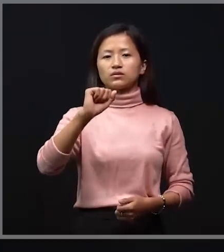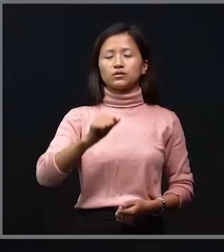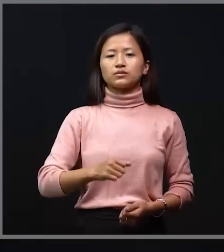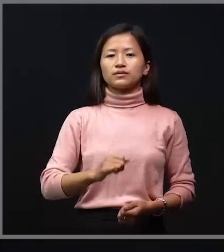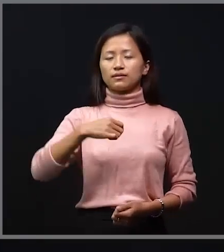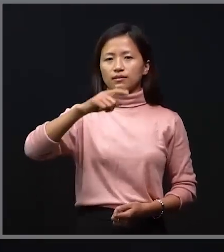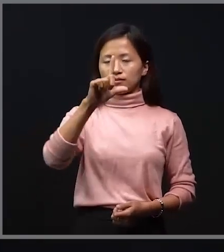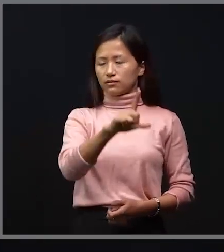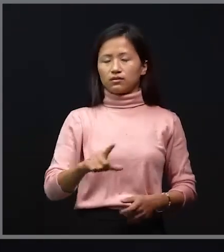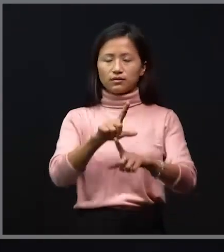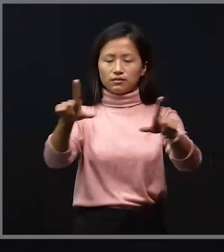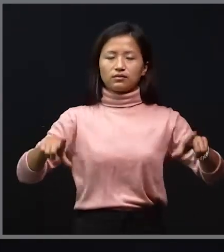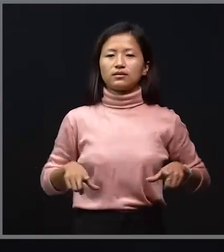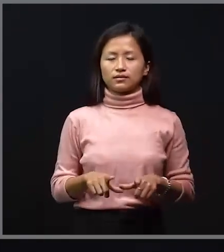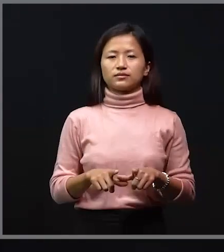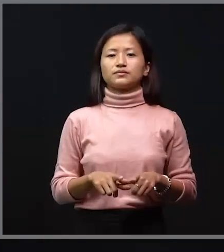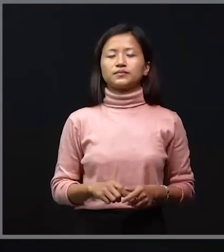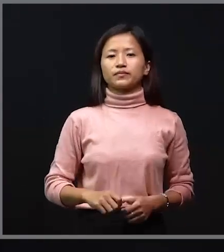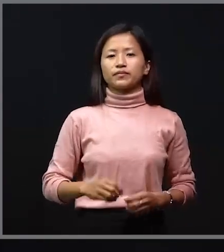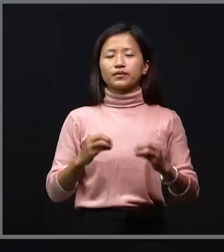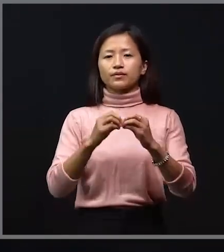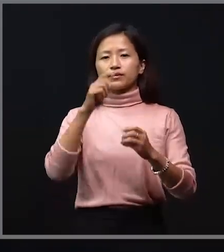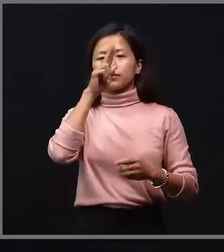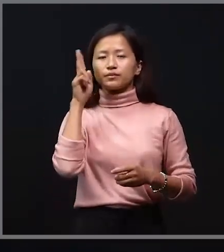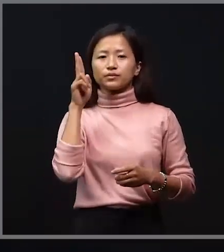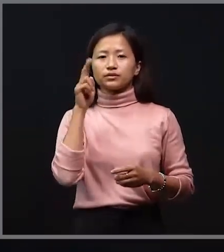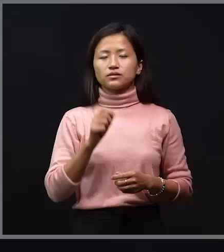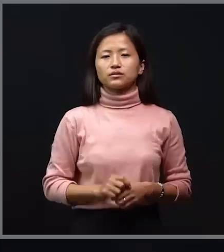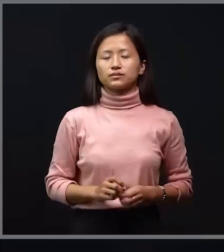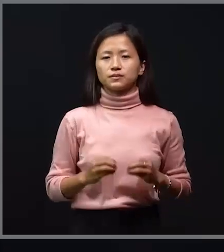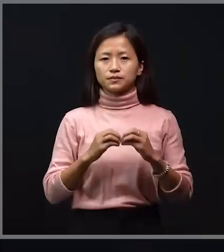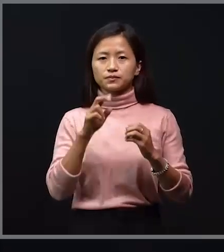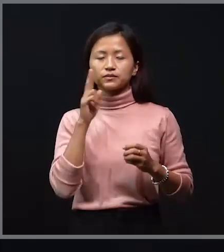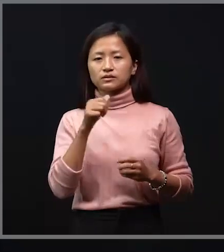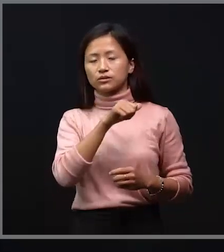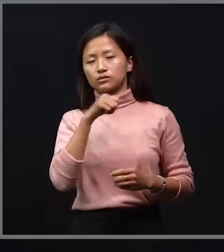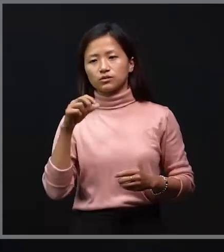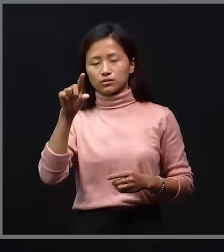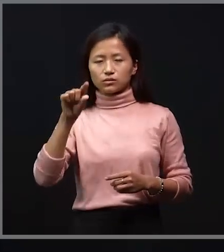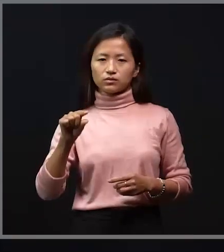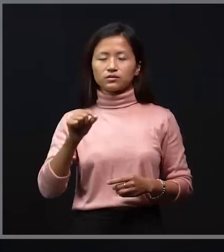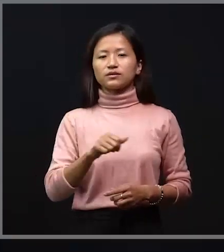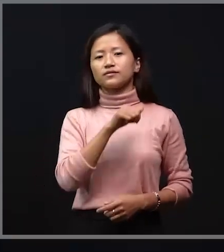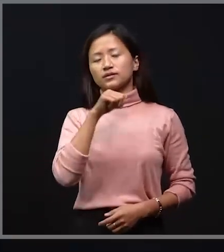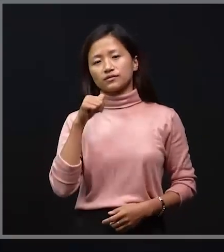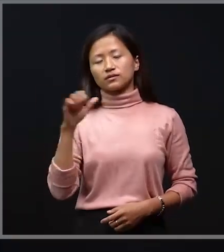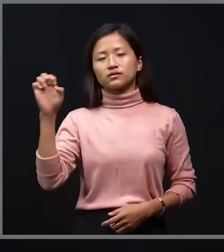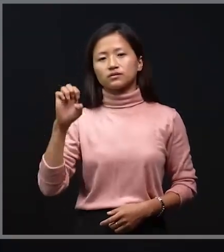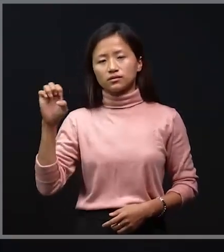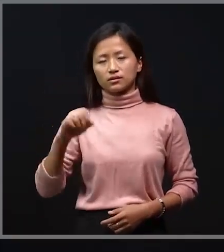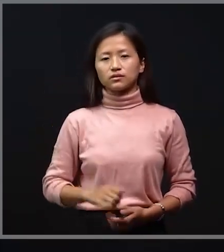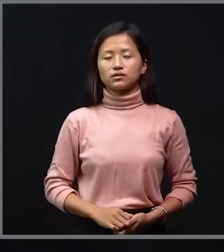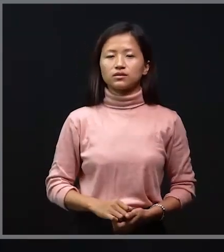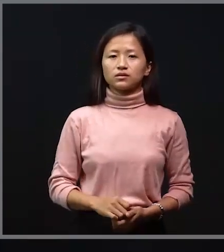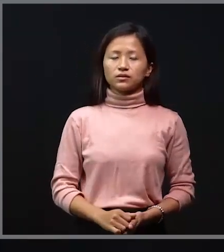the Britishers away from India. So they will try to do this even if they die. So that is what he meant by "Do